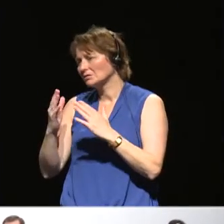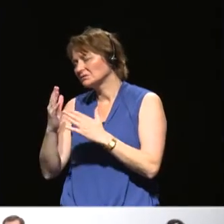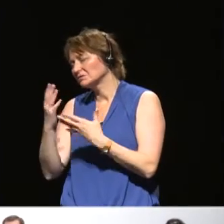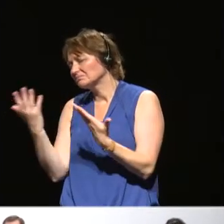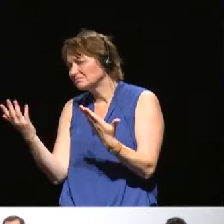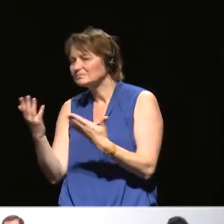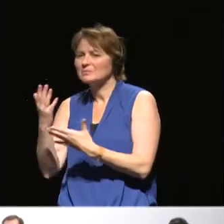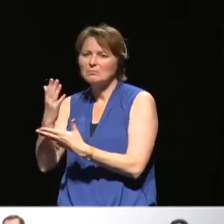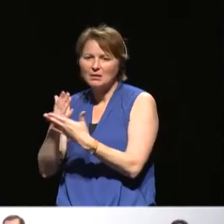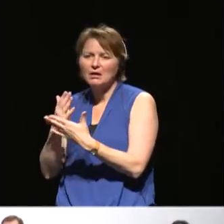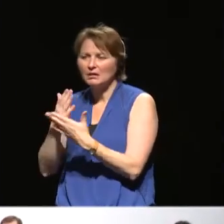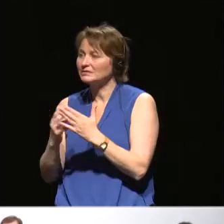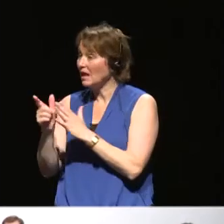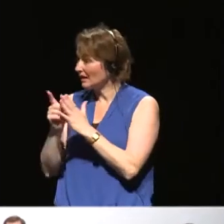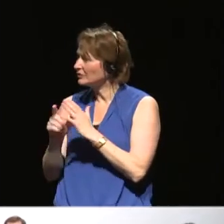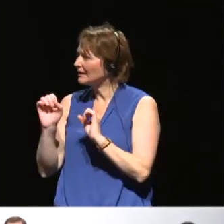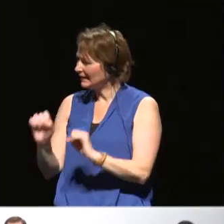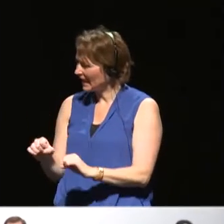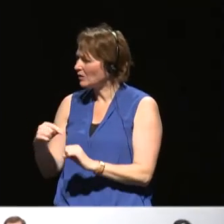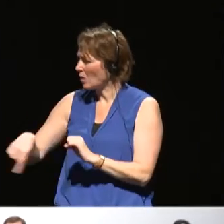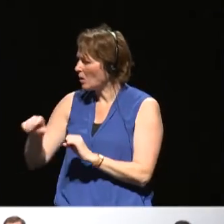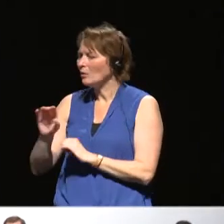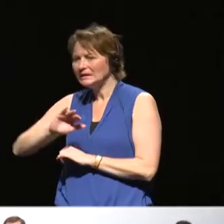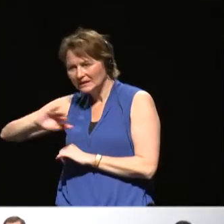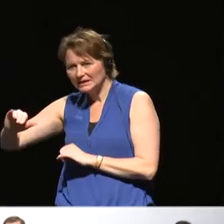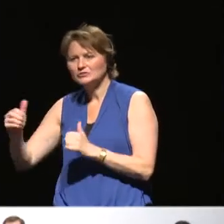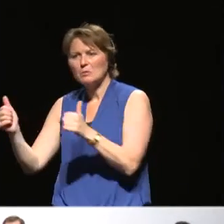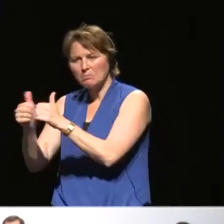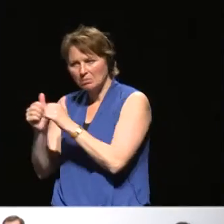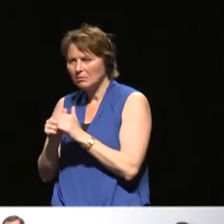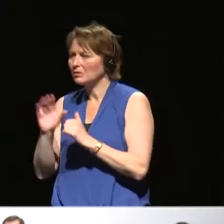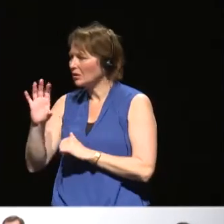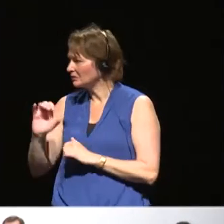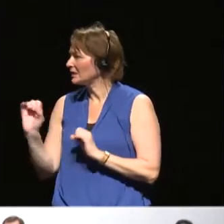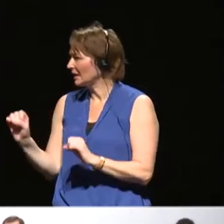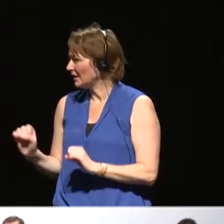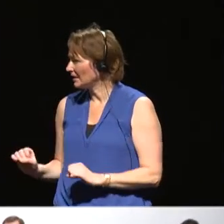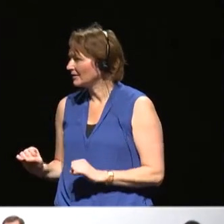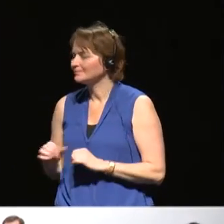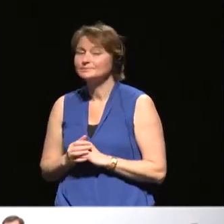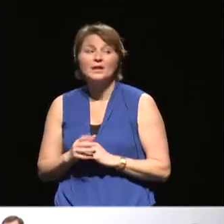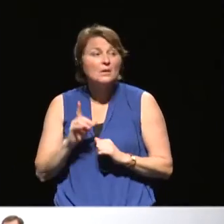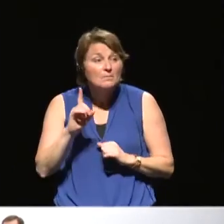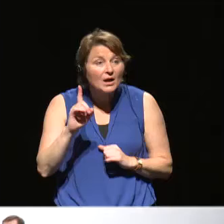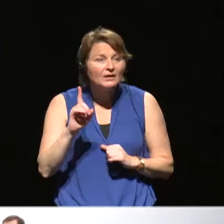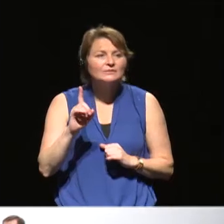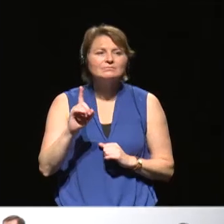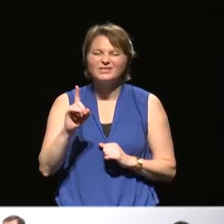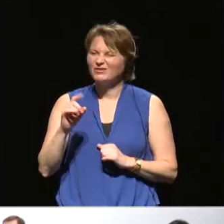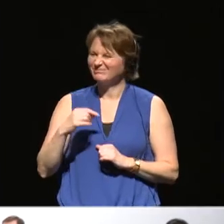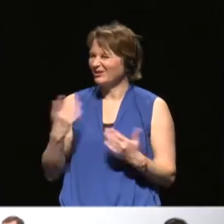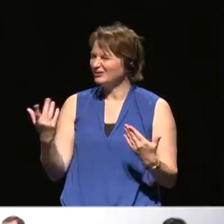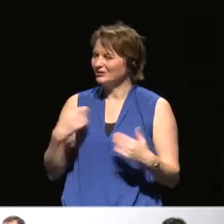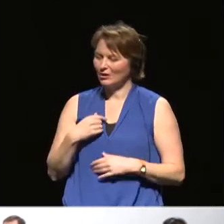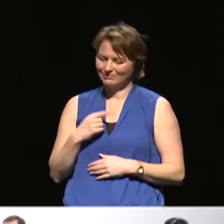this legislation that could be used in the Eastern Partnership countries, but also how the national bureaus